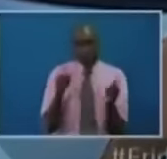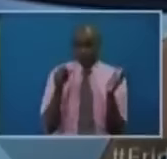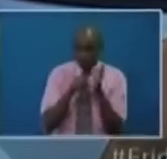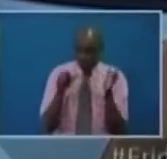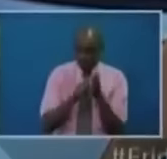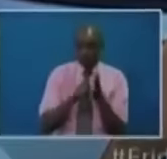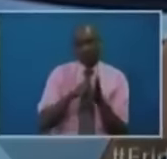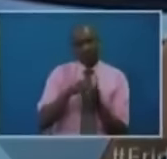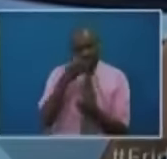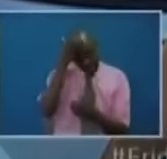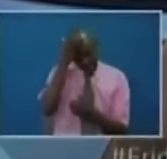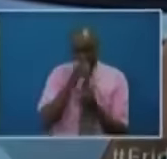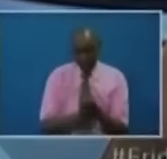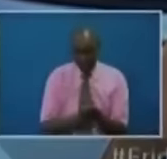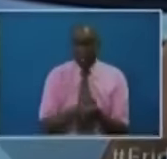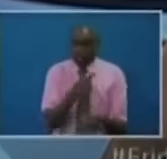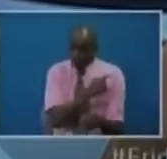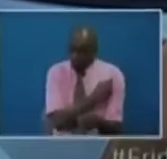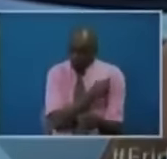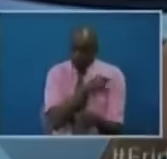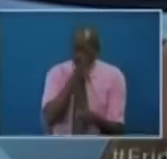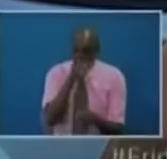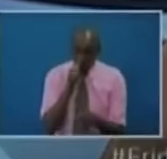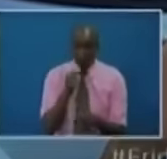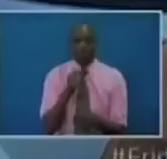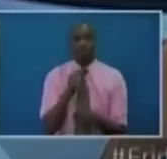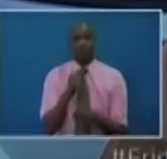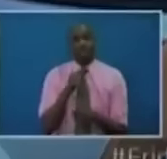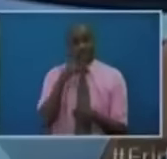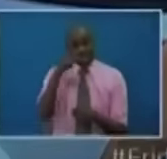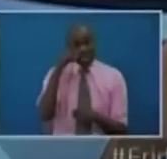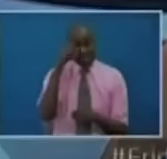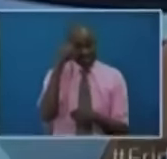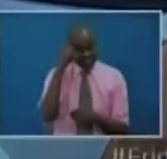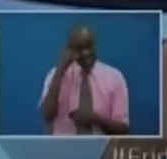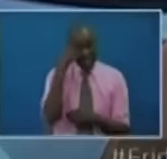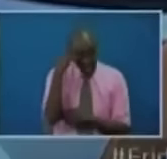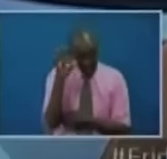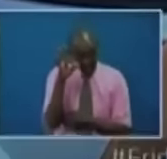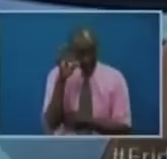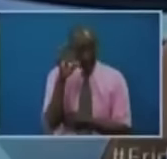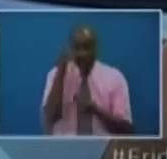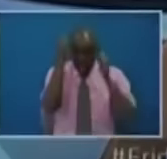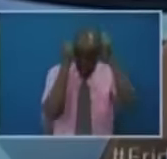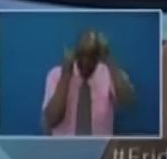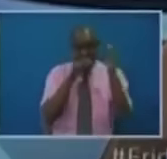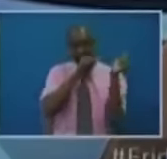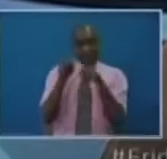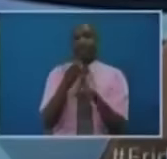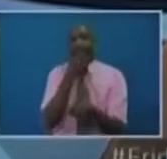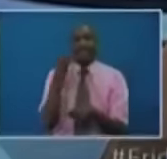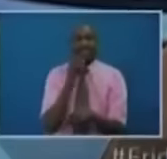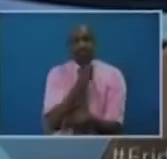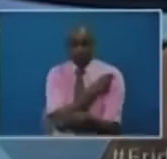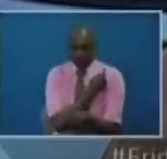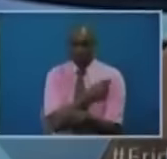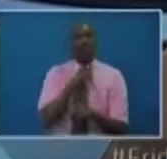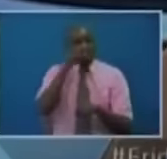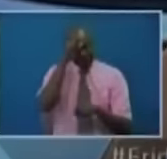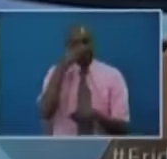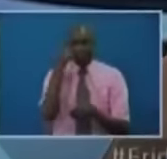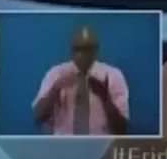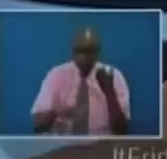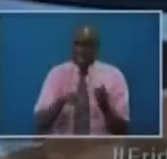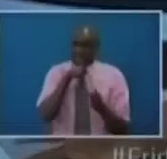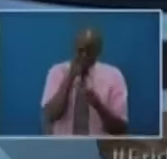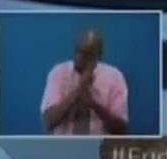Well, sources also say the doctors from the Kenya Defense Forces toured the Kenyatta National Hospital as the government considers the